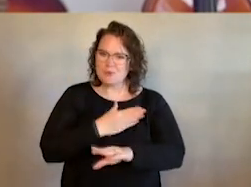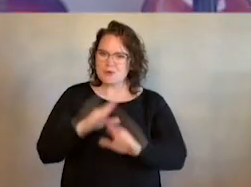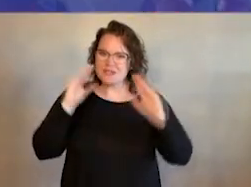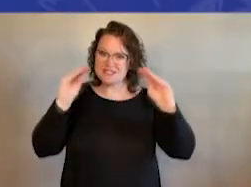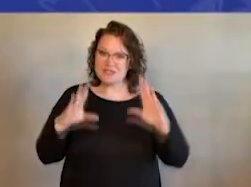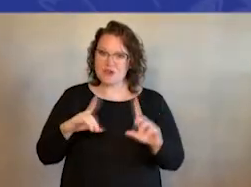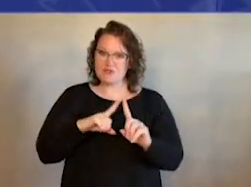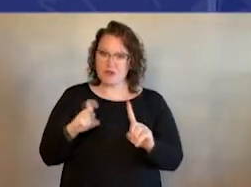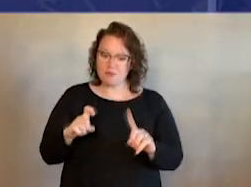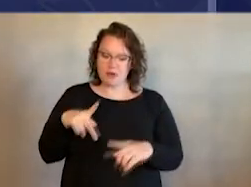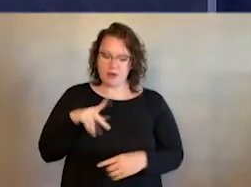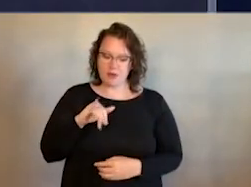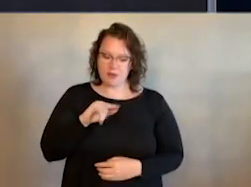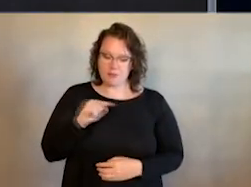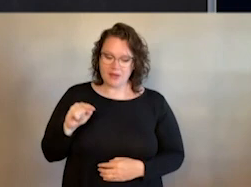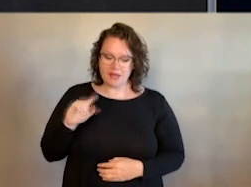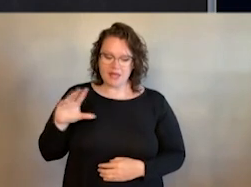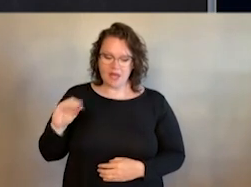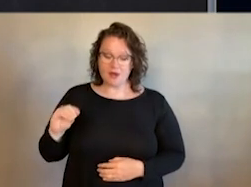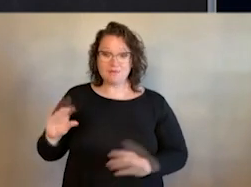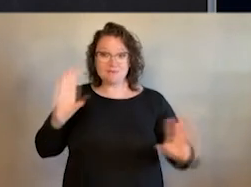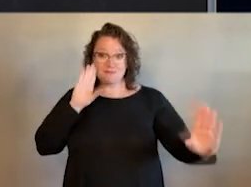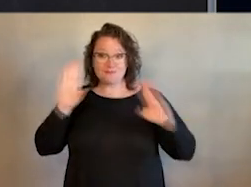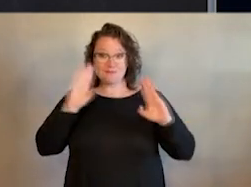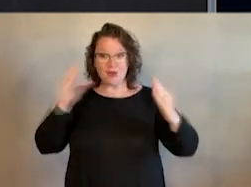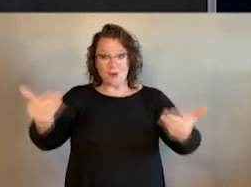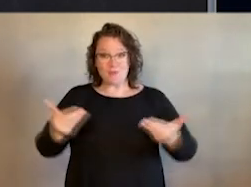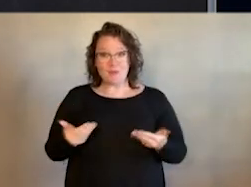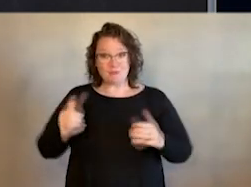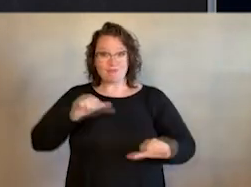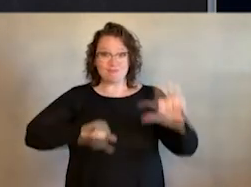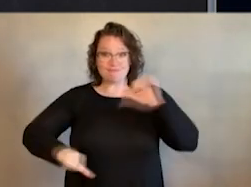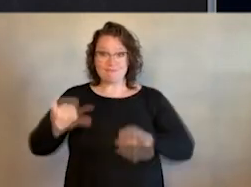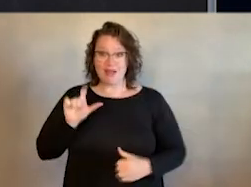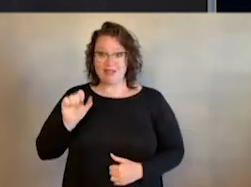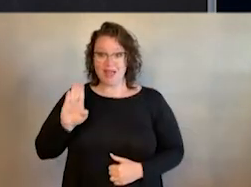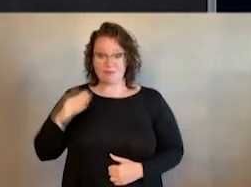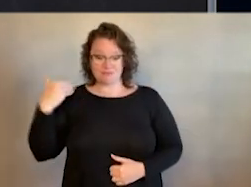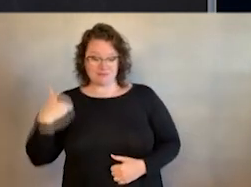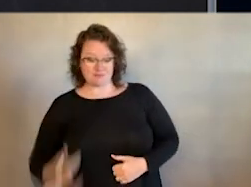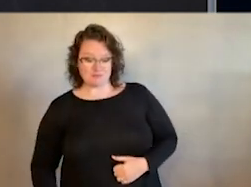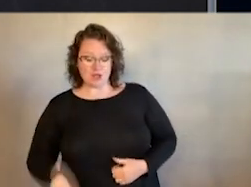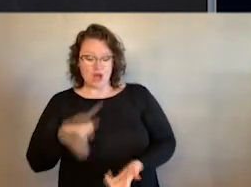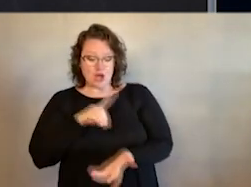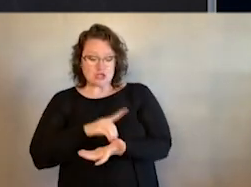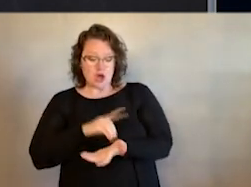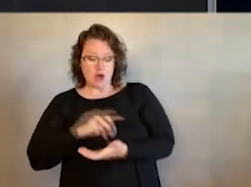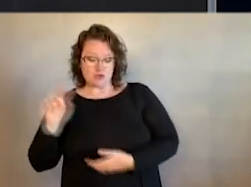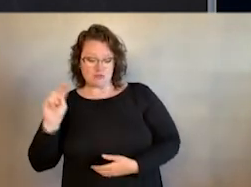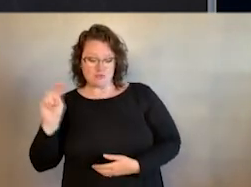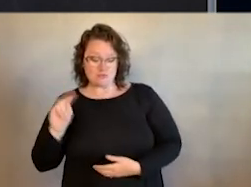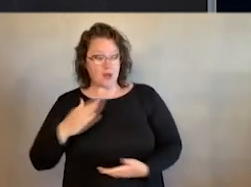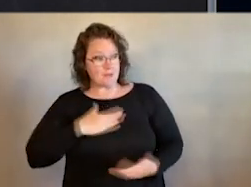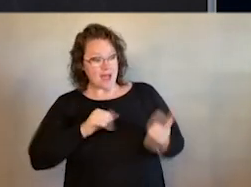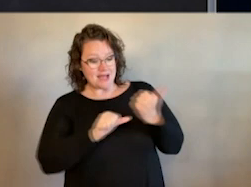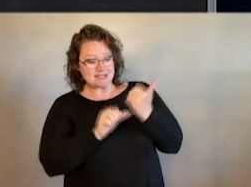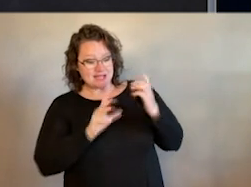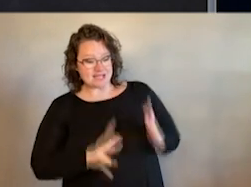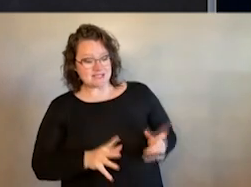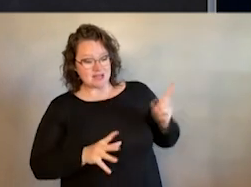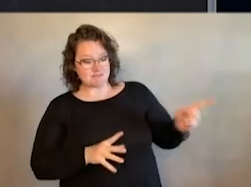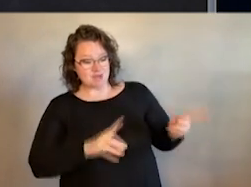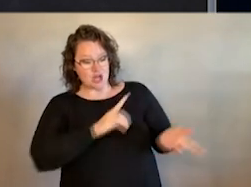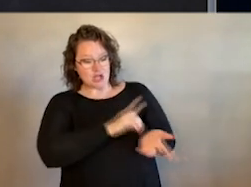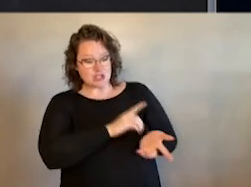County. Hello, and welcome to our Science Lab. I am Dr. Nowlin, and this is my assistant, Dr.